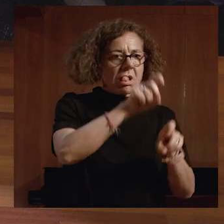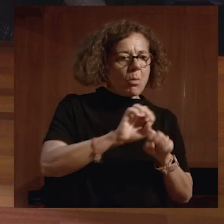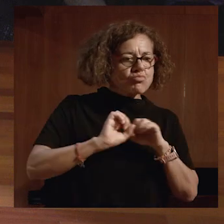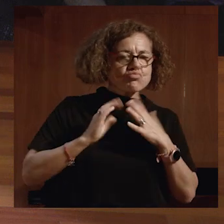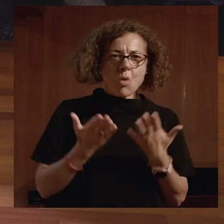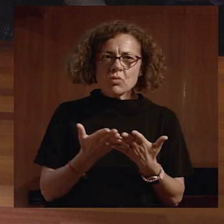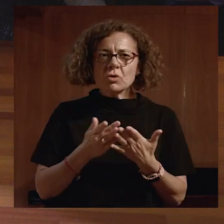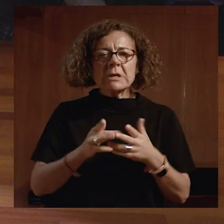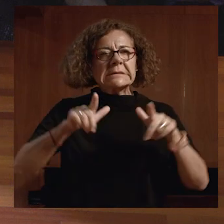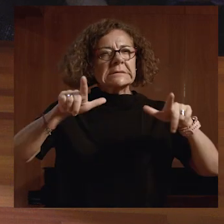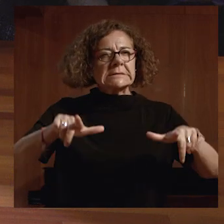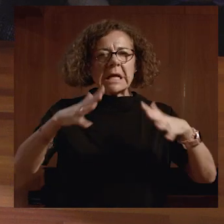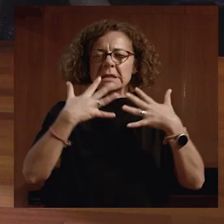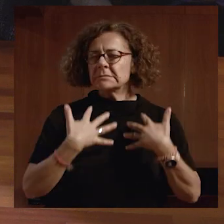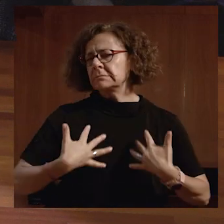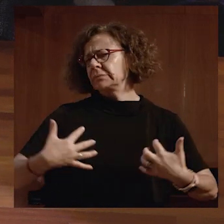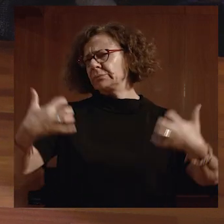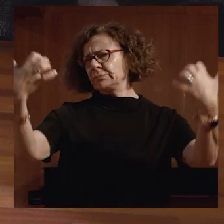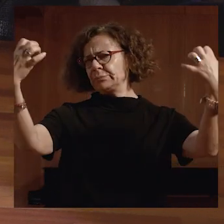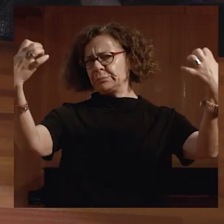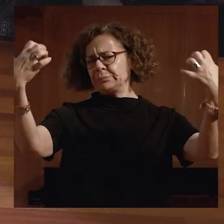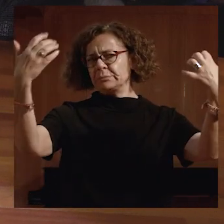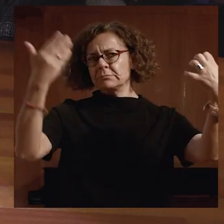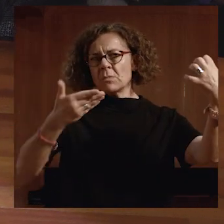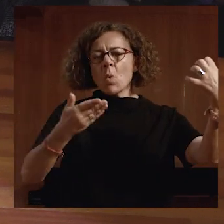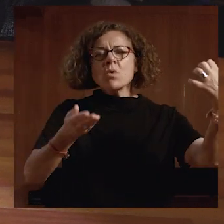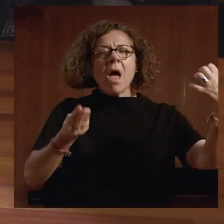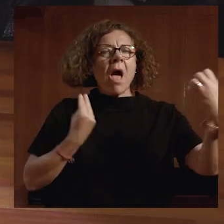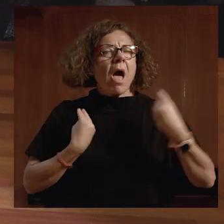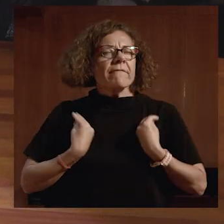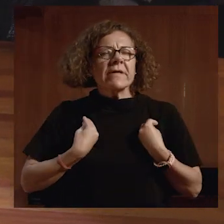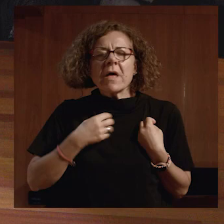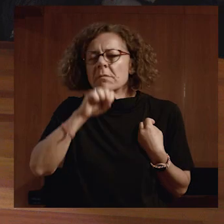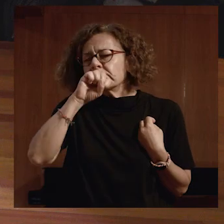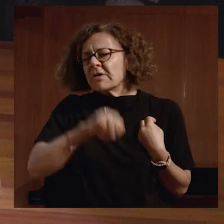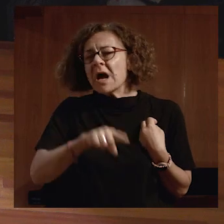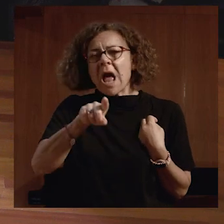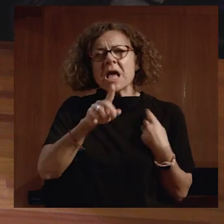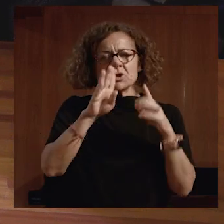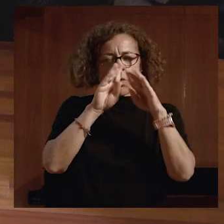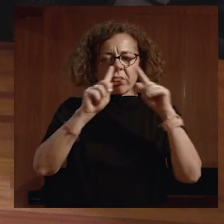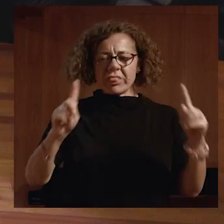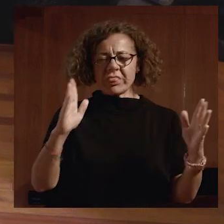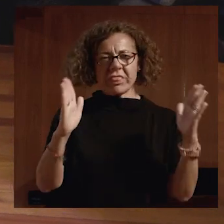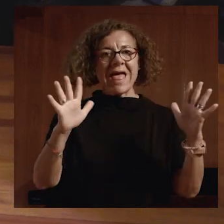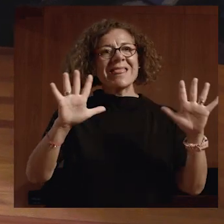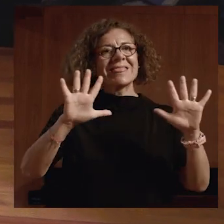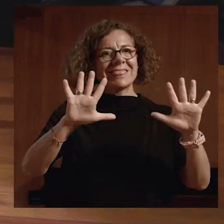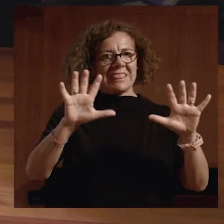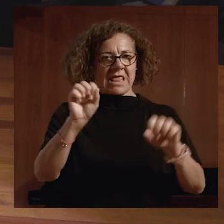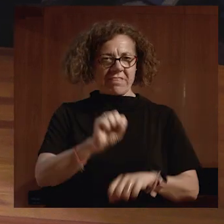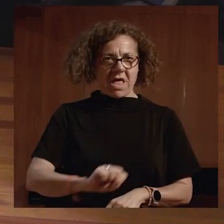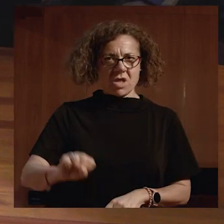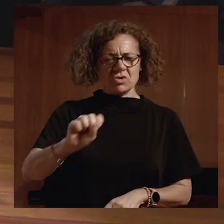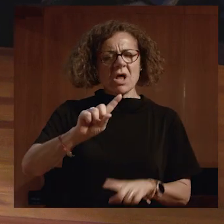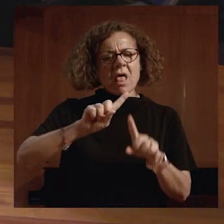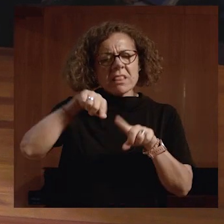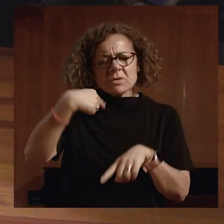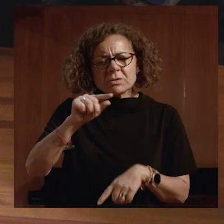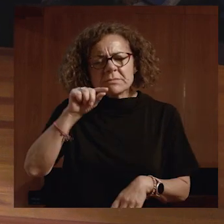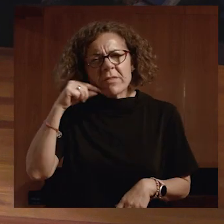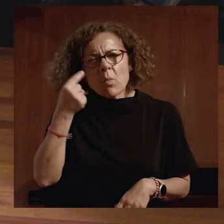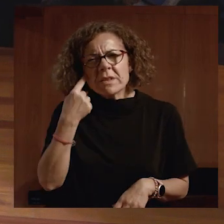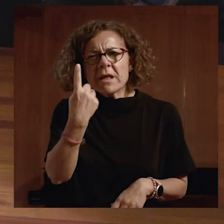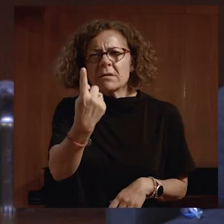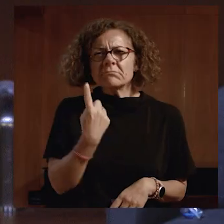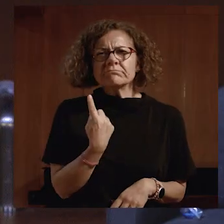was in the quartet for 10 years. After that time, I really realized that one of the things I missed, I loved